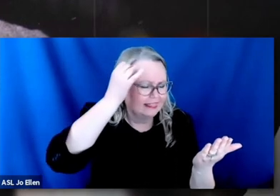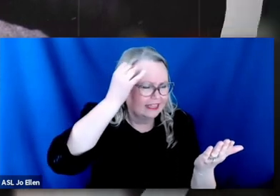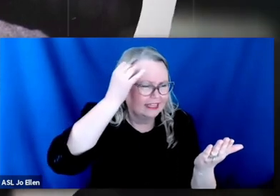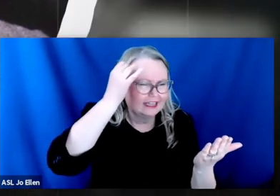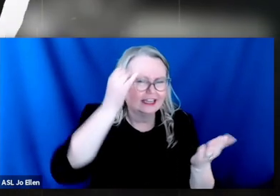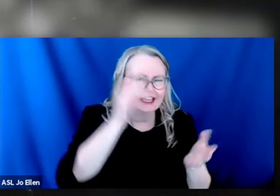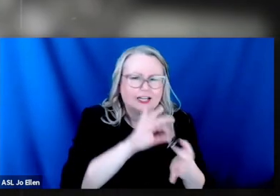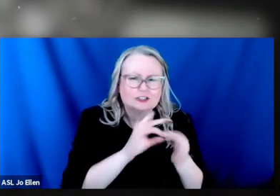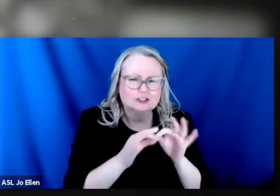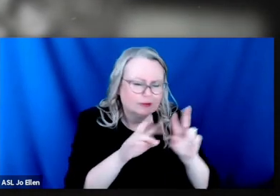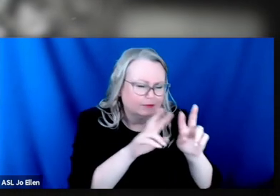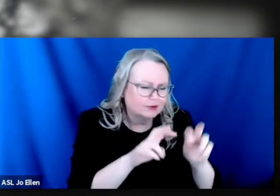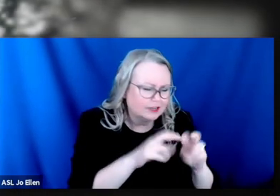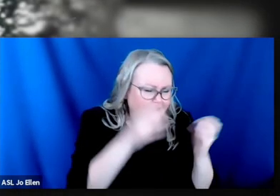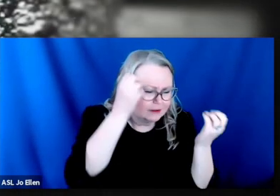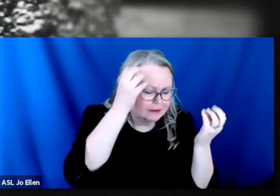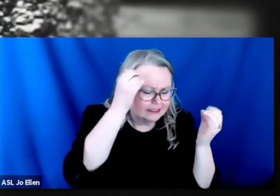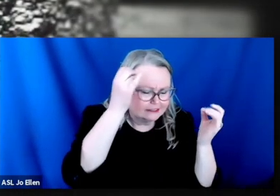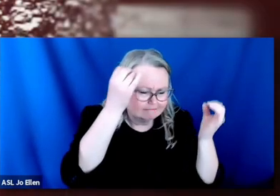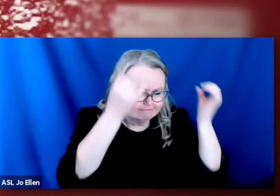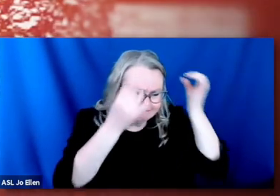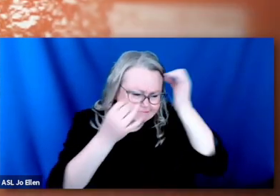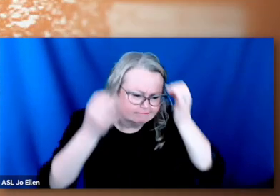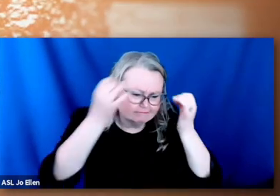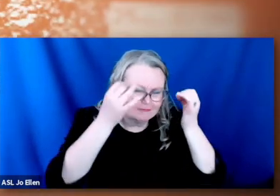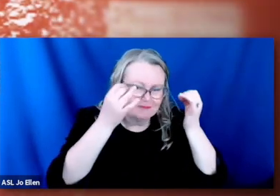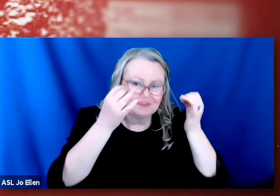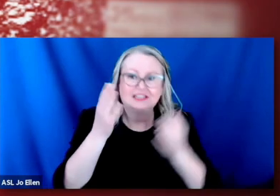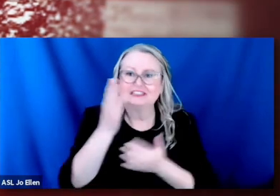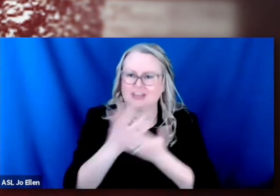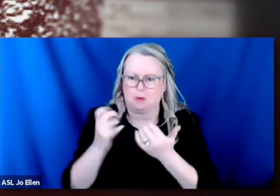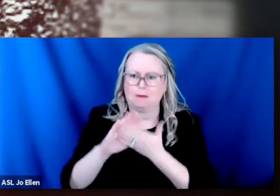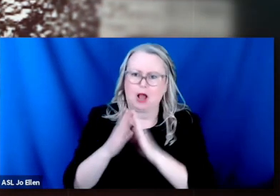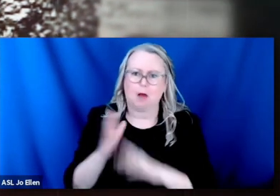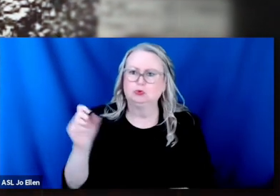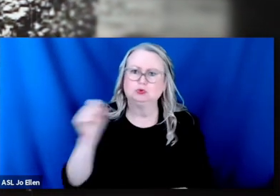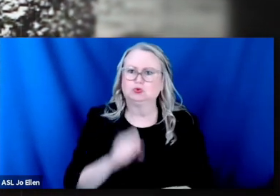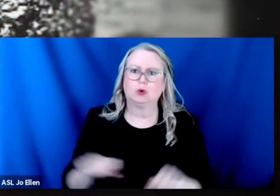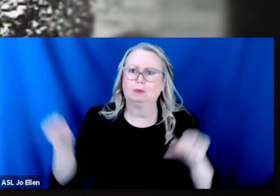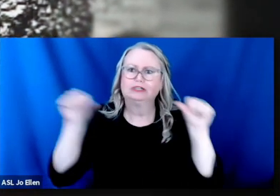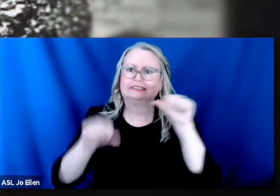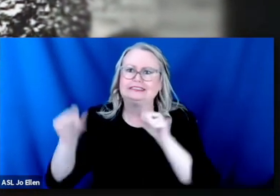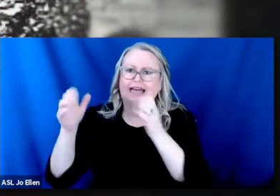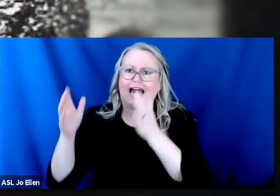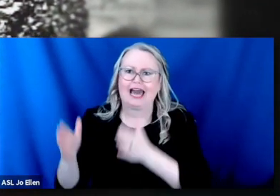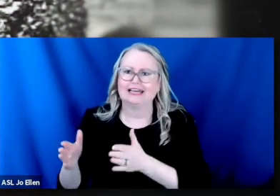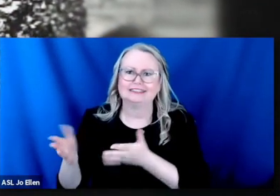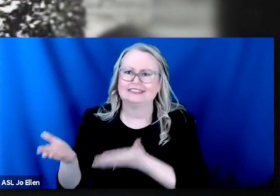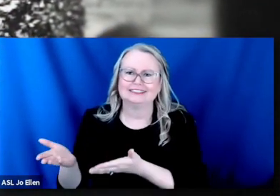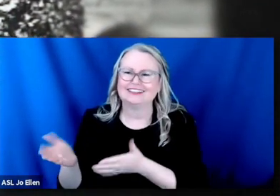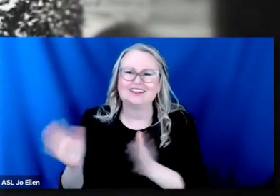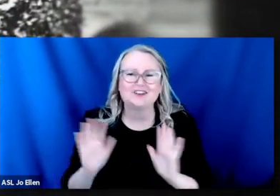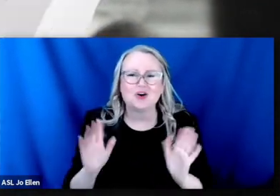of us who want to be super scientists in the current period might well remember that